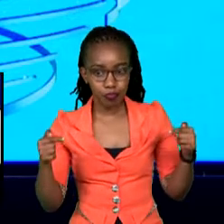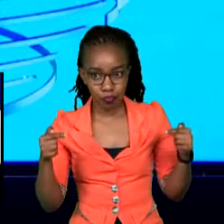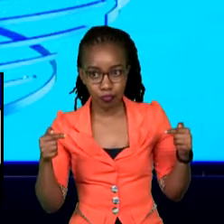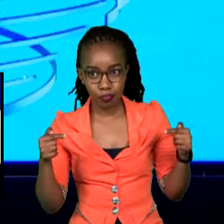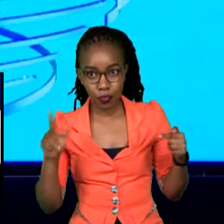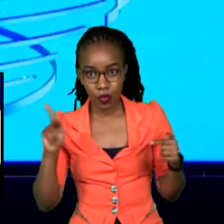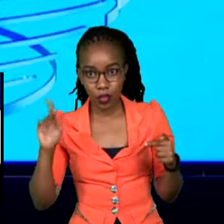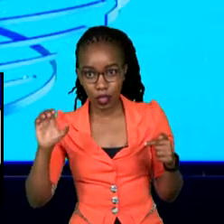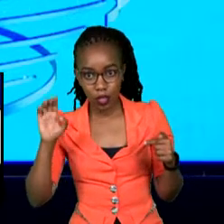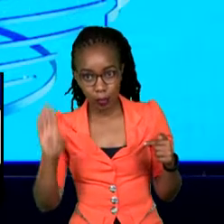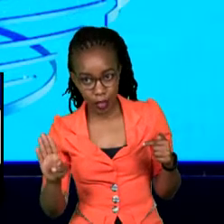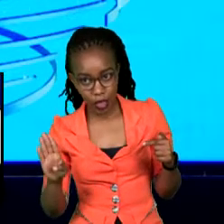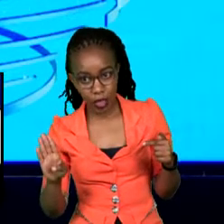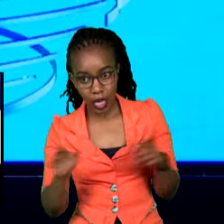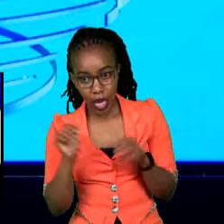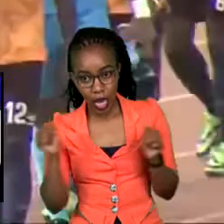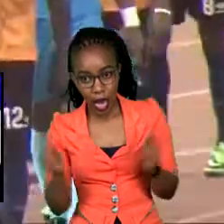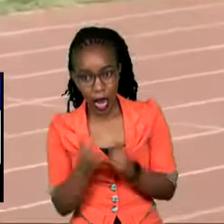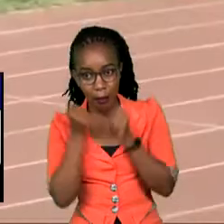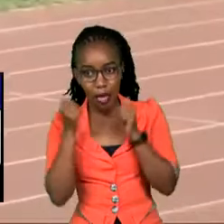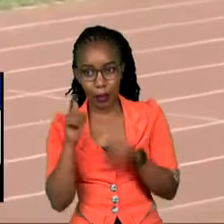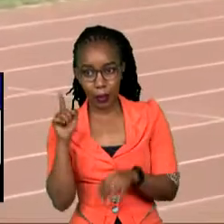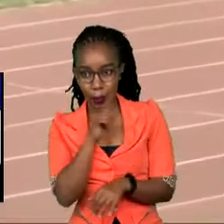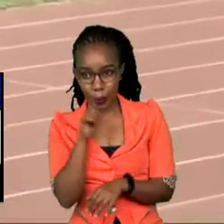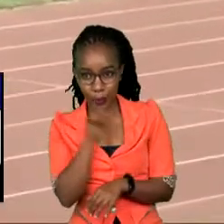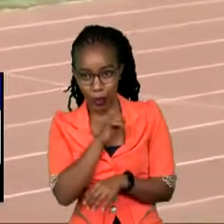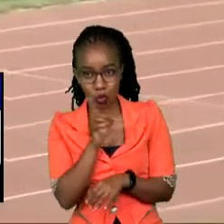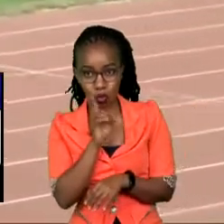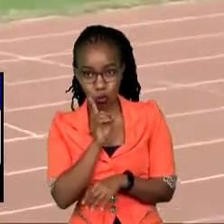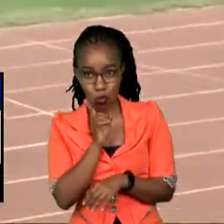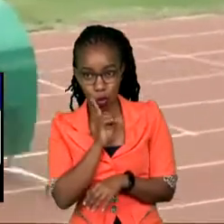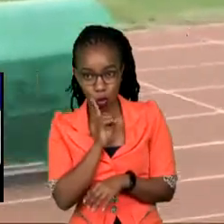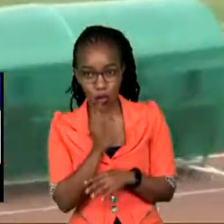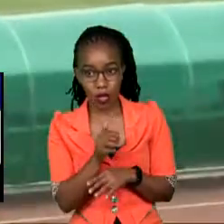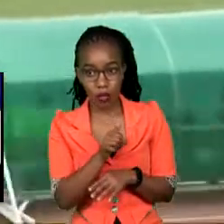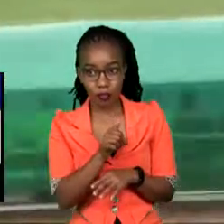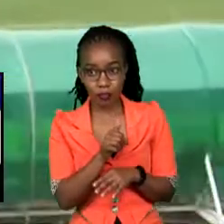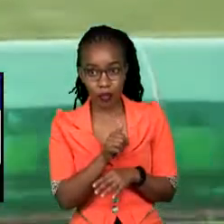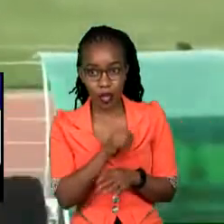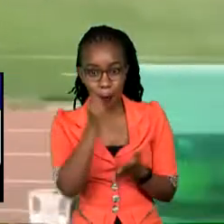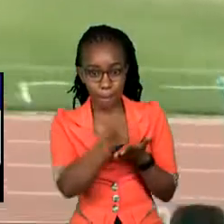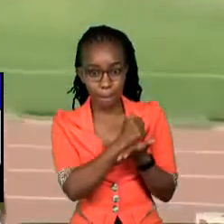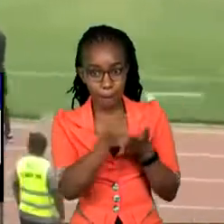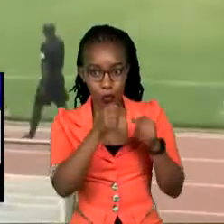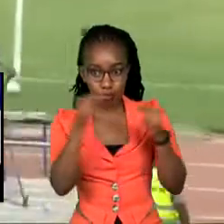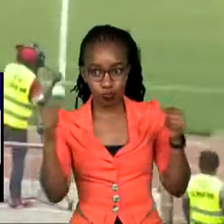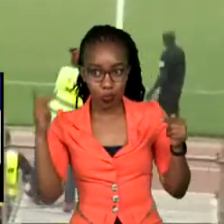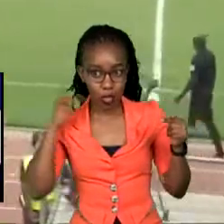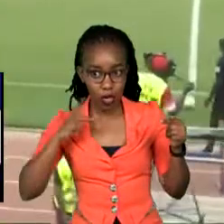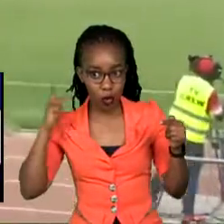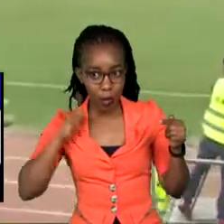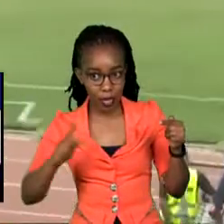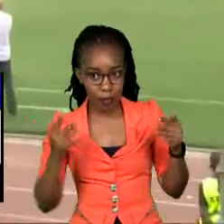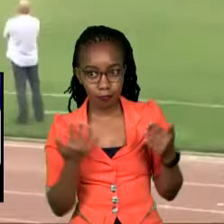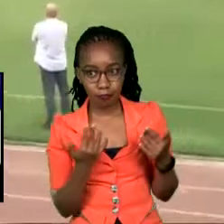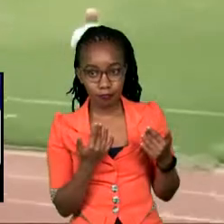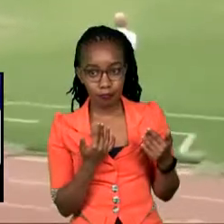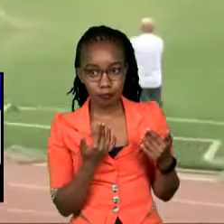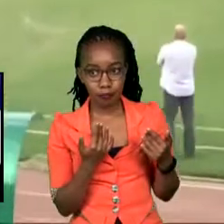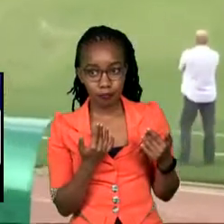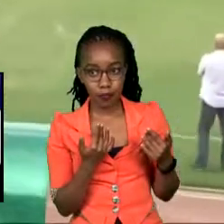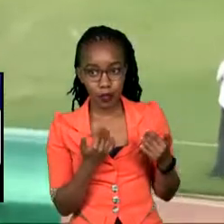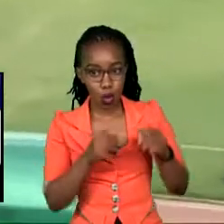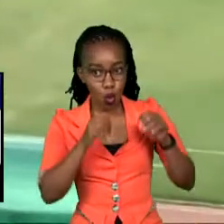against KCB, which is scheduled to be the big match tomorrow. Other matches include Posta Rangers versus Kariobangi Sharks, and of